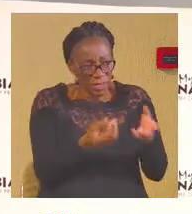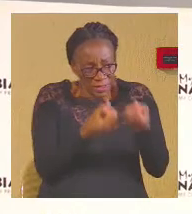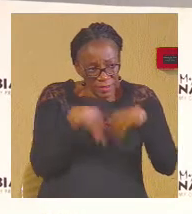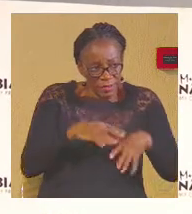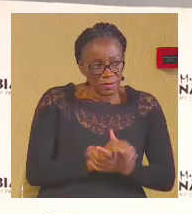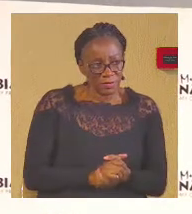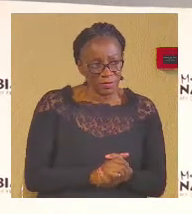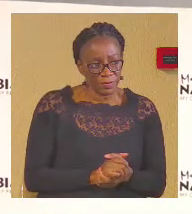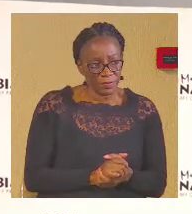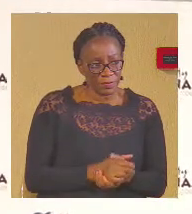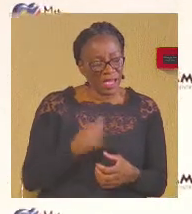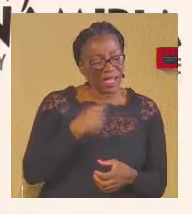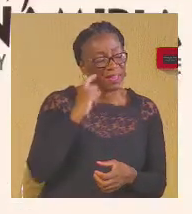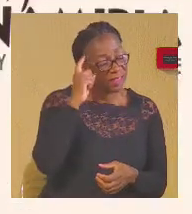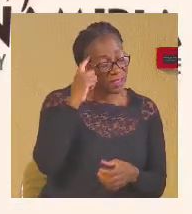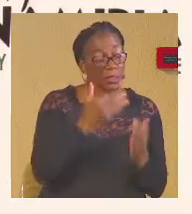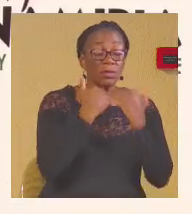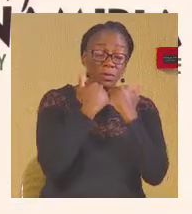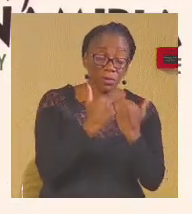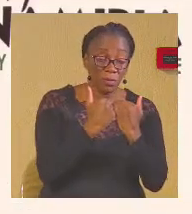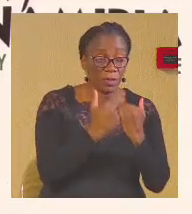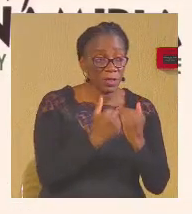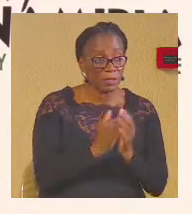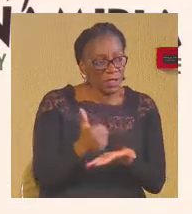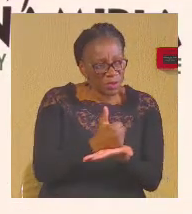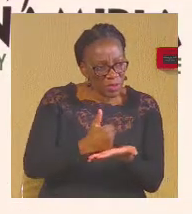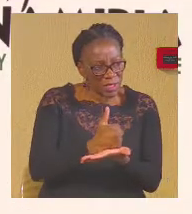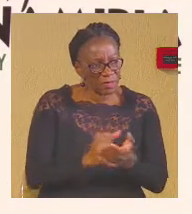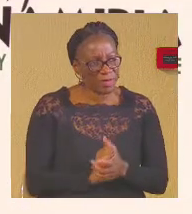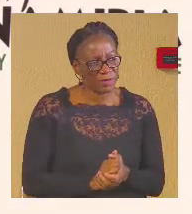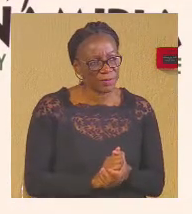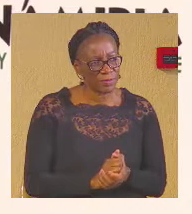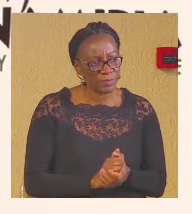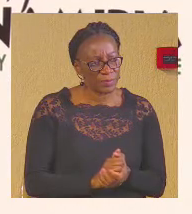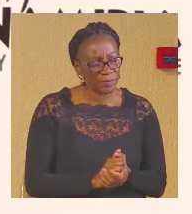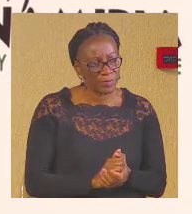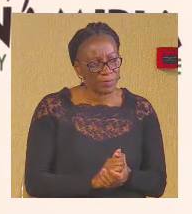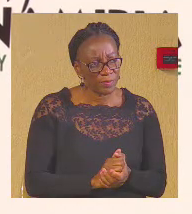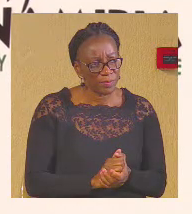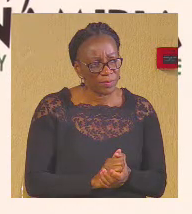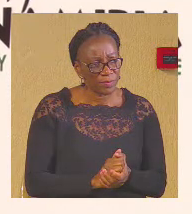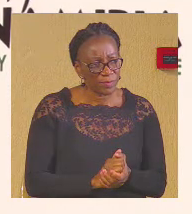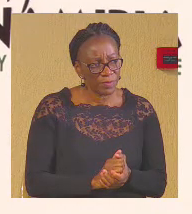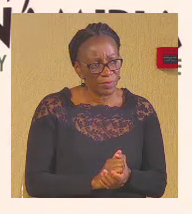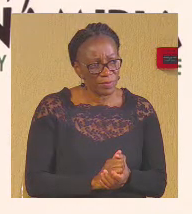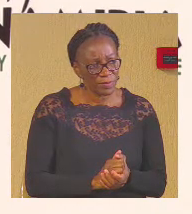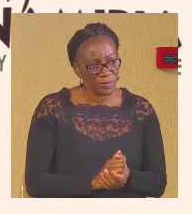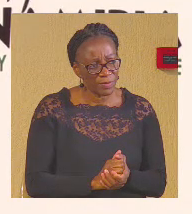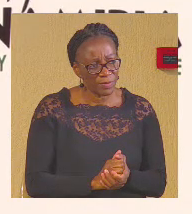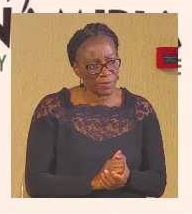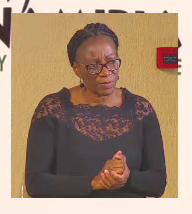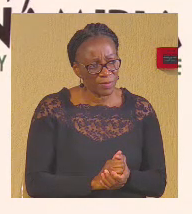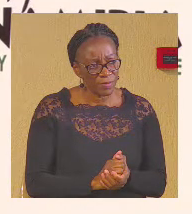to emphasize. Quarantine in itself is an act that can